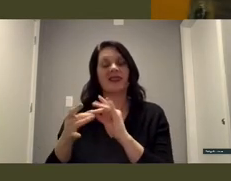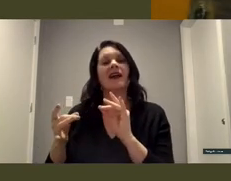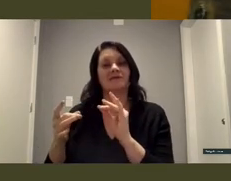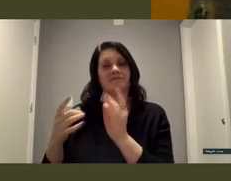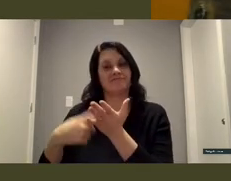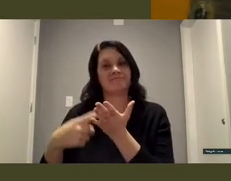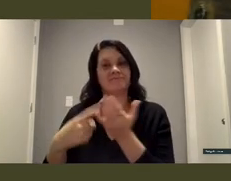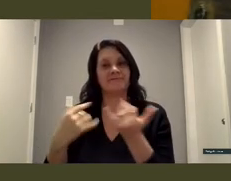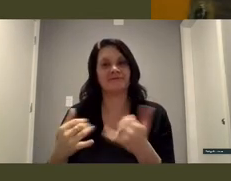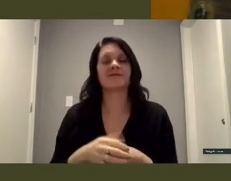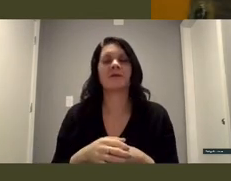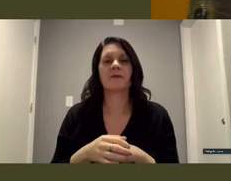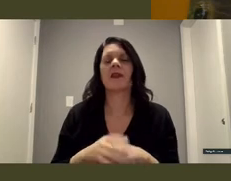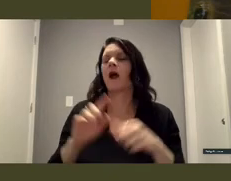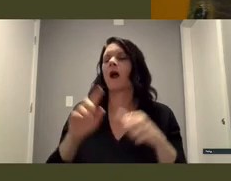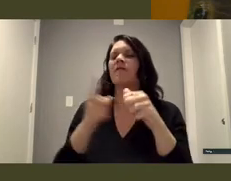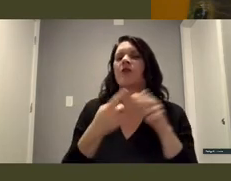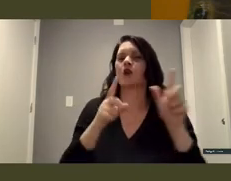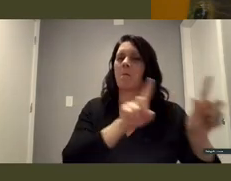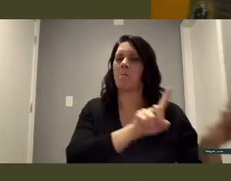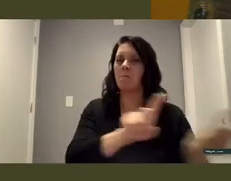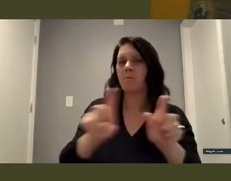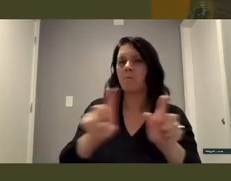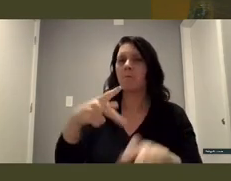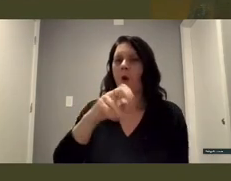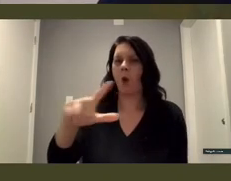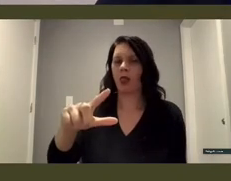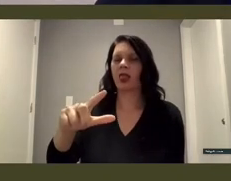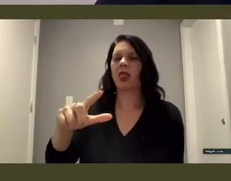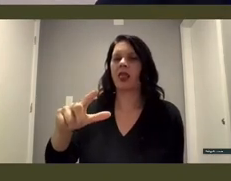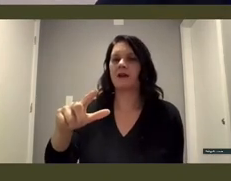quick poll. And the poll is,